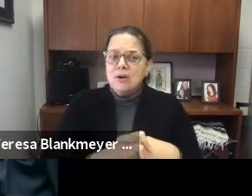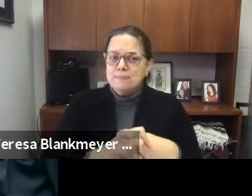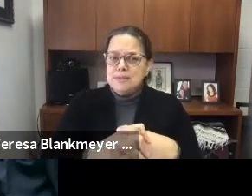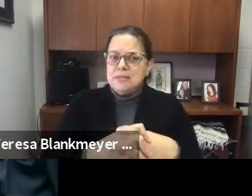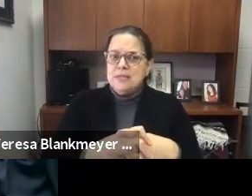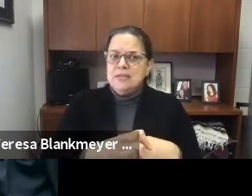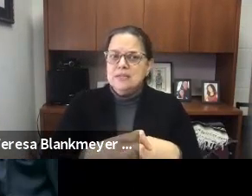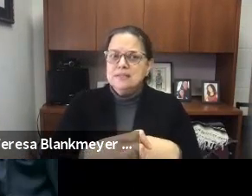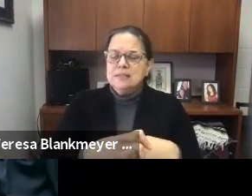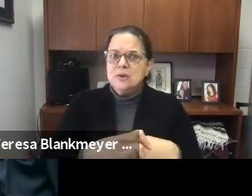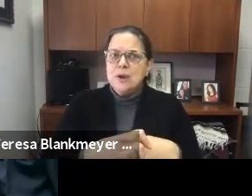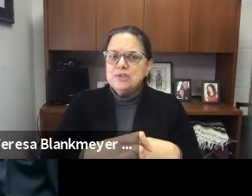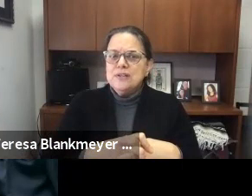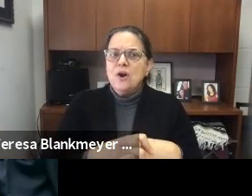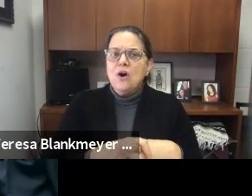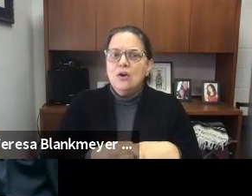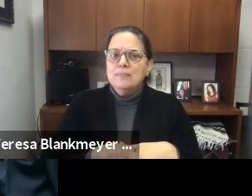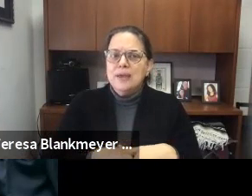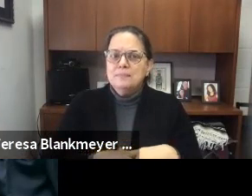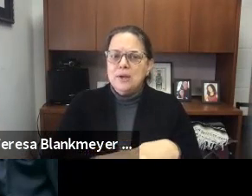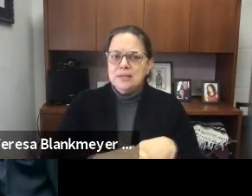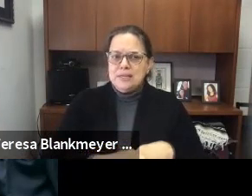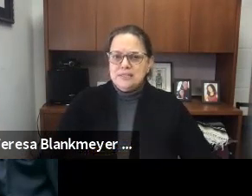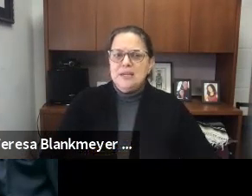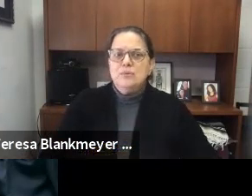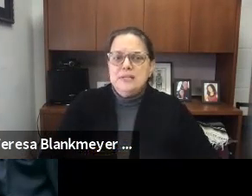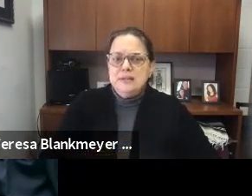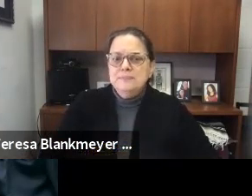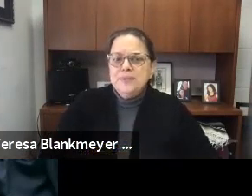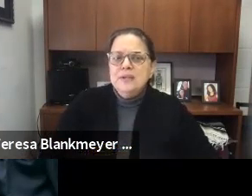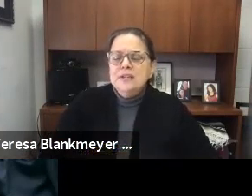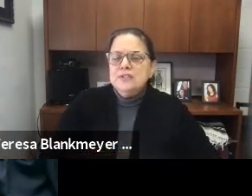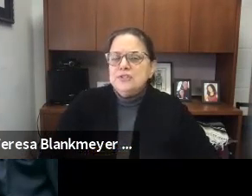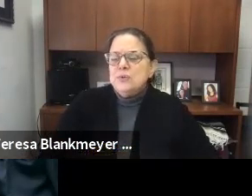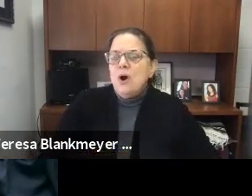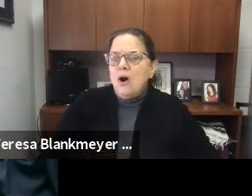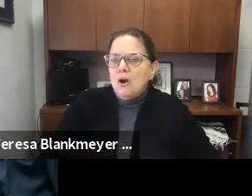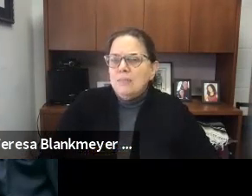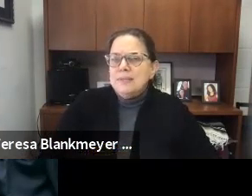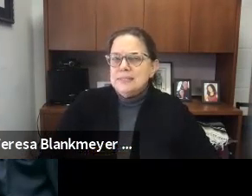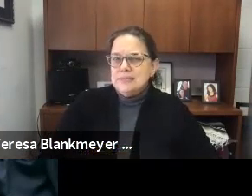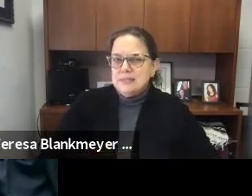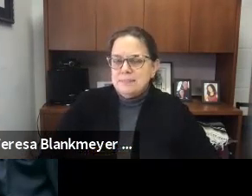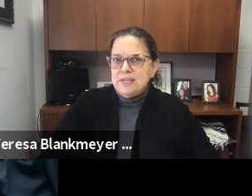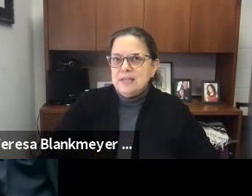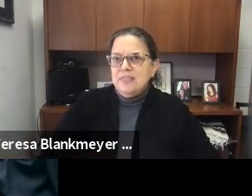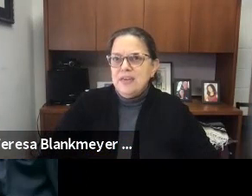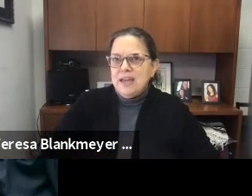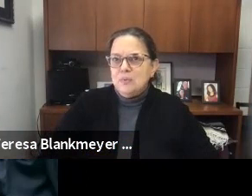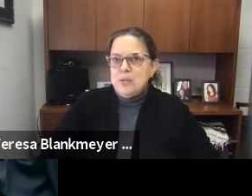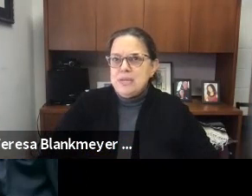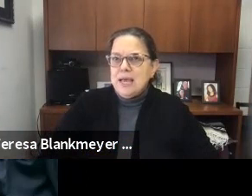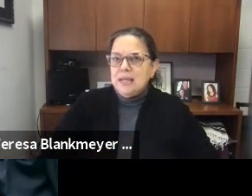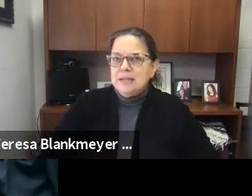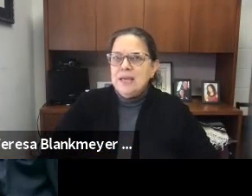Another topic is the question of harm and bodily integrity. So harm is something